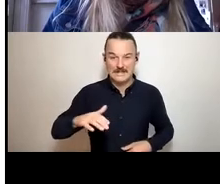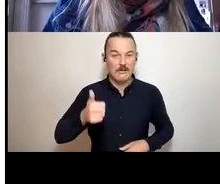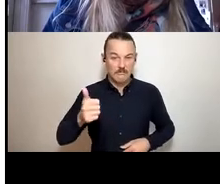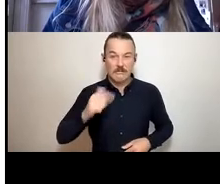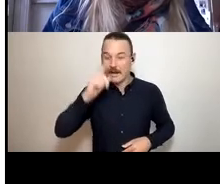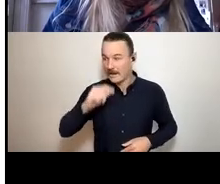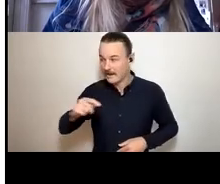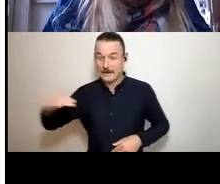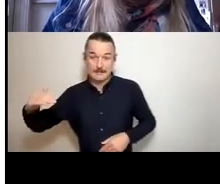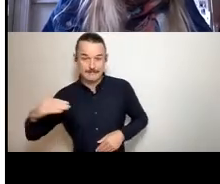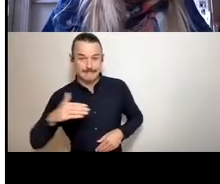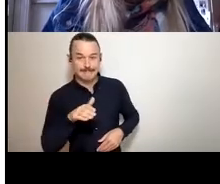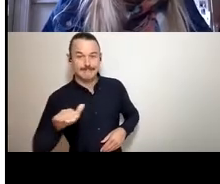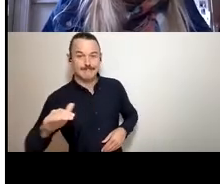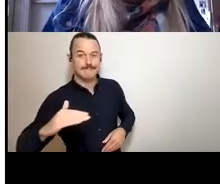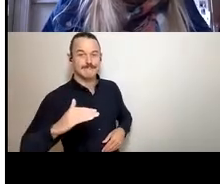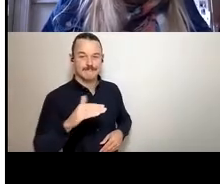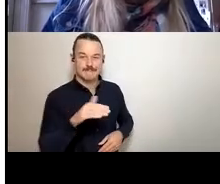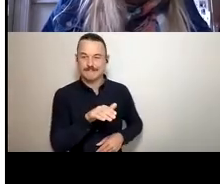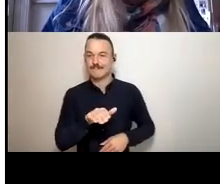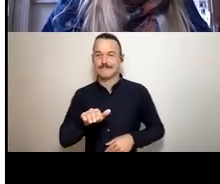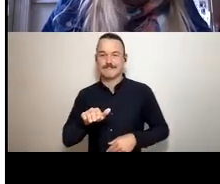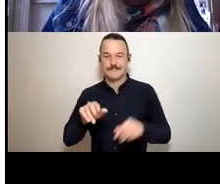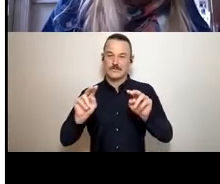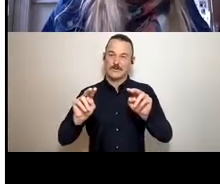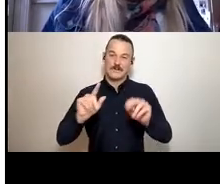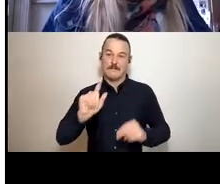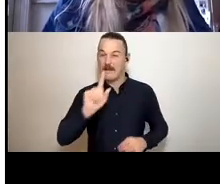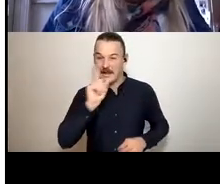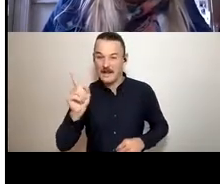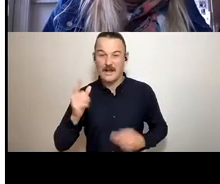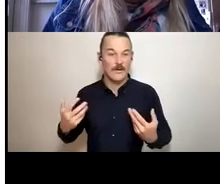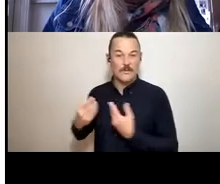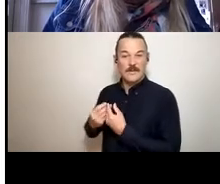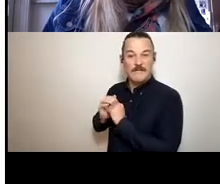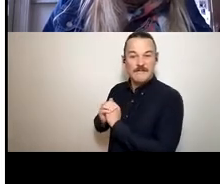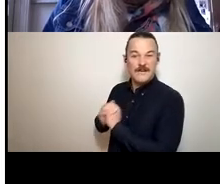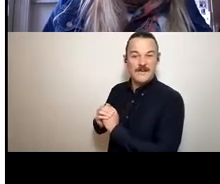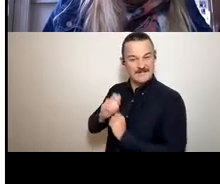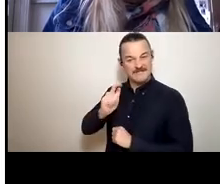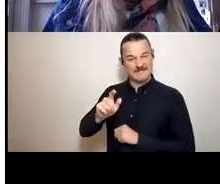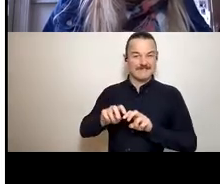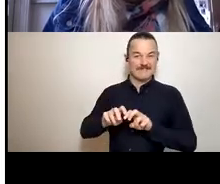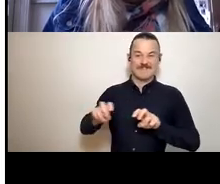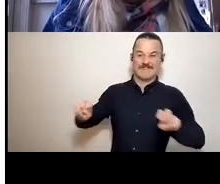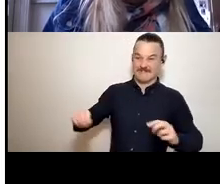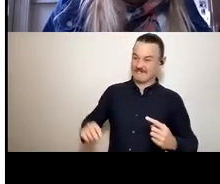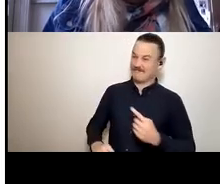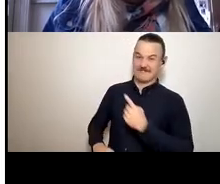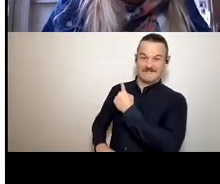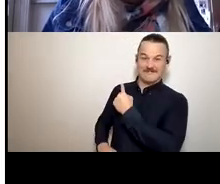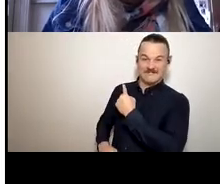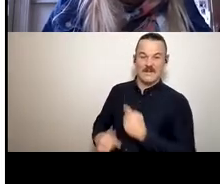attend the lecture theatre. But I guess, you know, you can't sit up the back with your mates as you normally would in a in a lecture and you have a